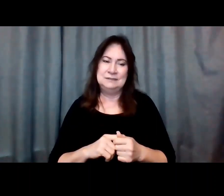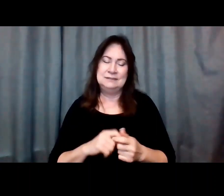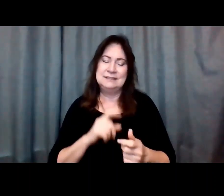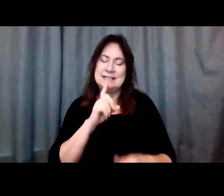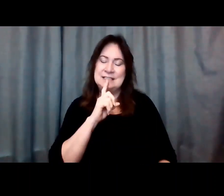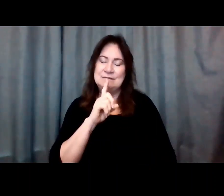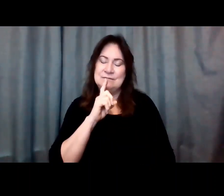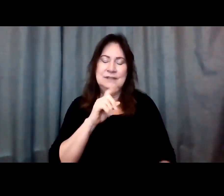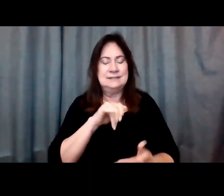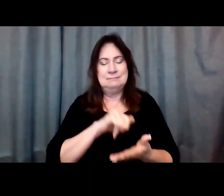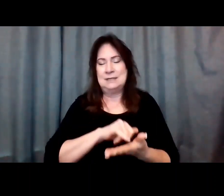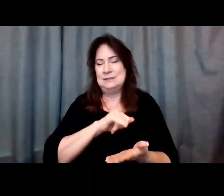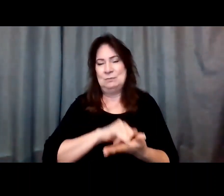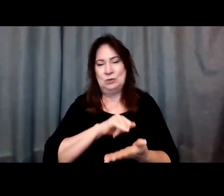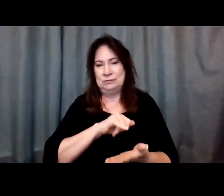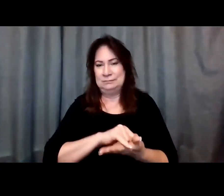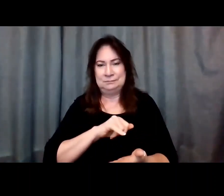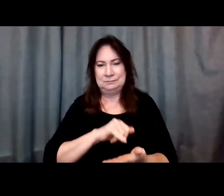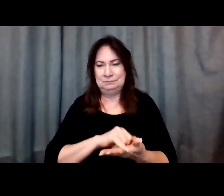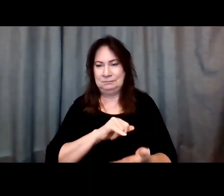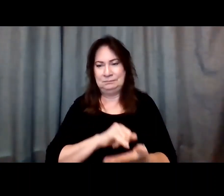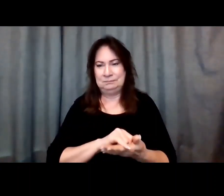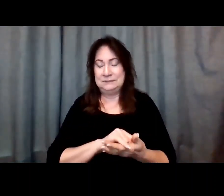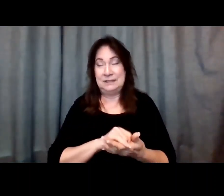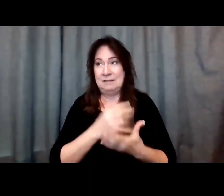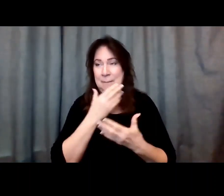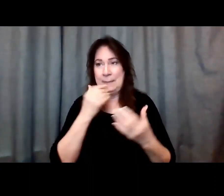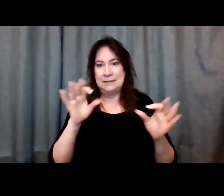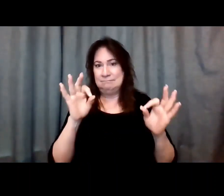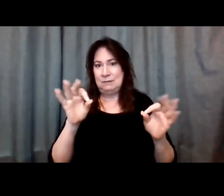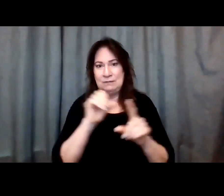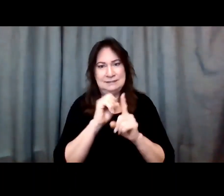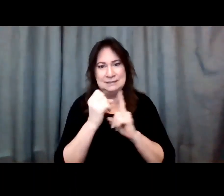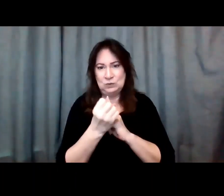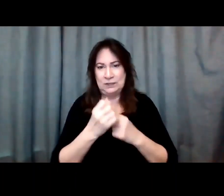It's impossible under the best of circumstances. So